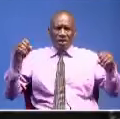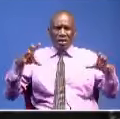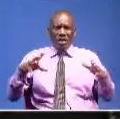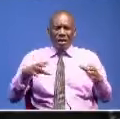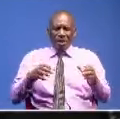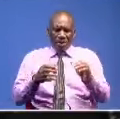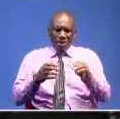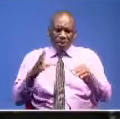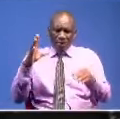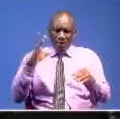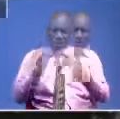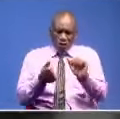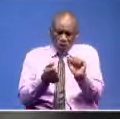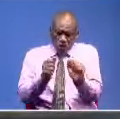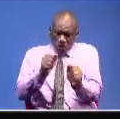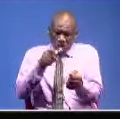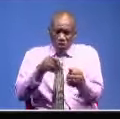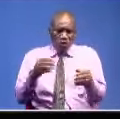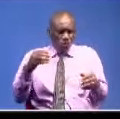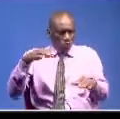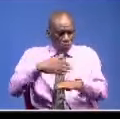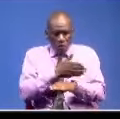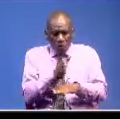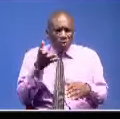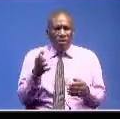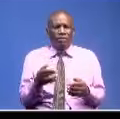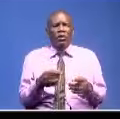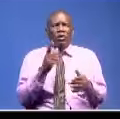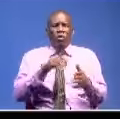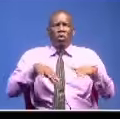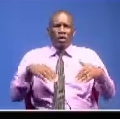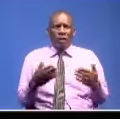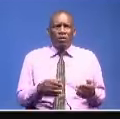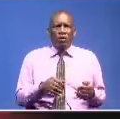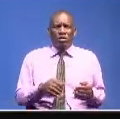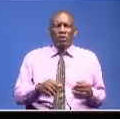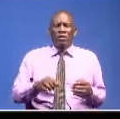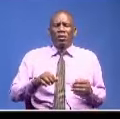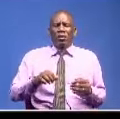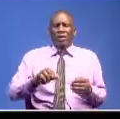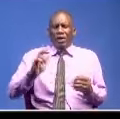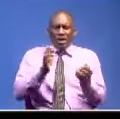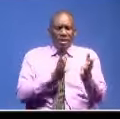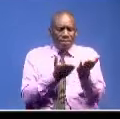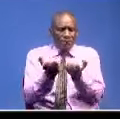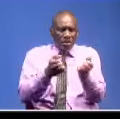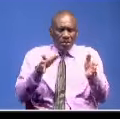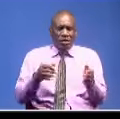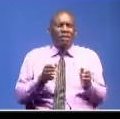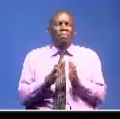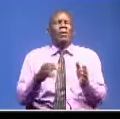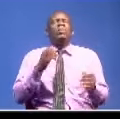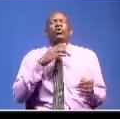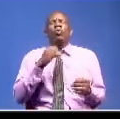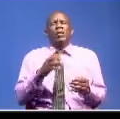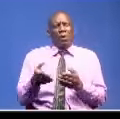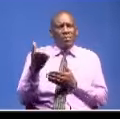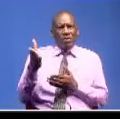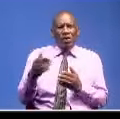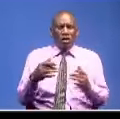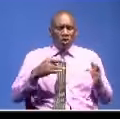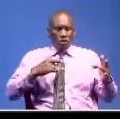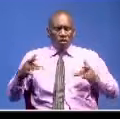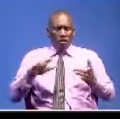pure manipulation, conmanship. And what about local businesses? Public outrage has been